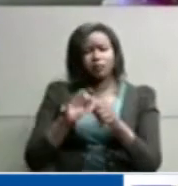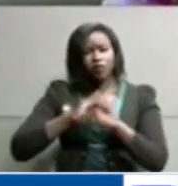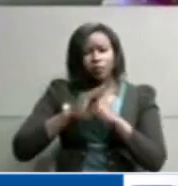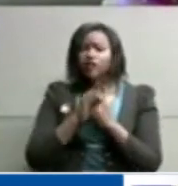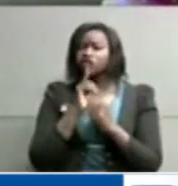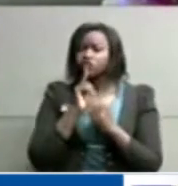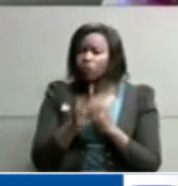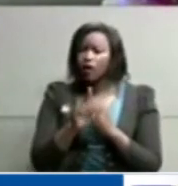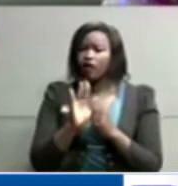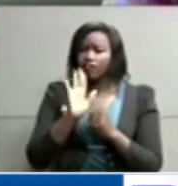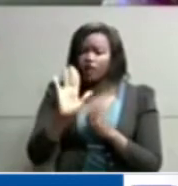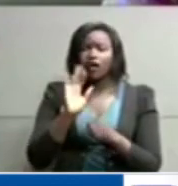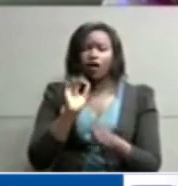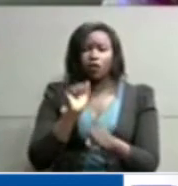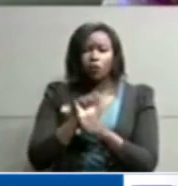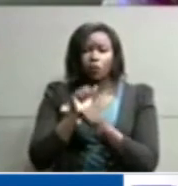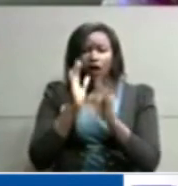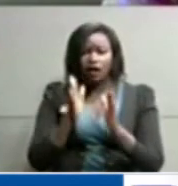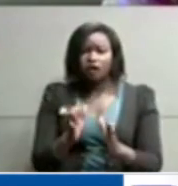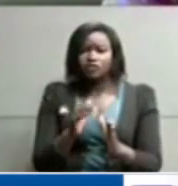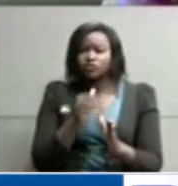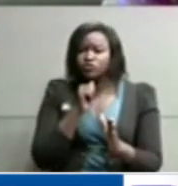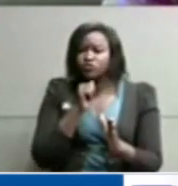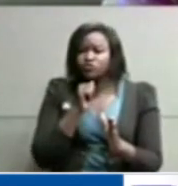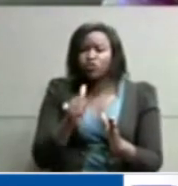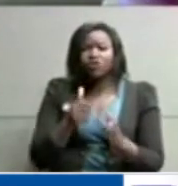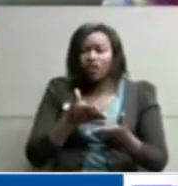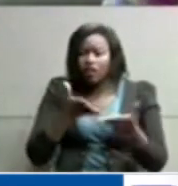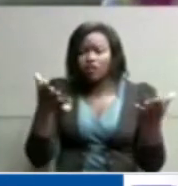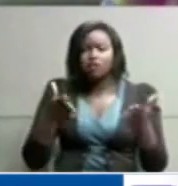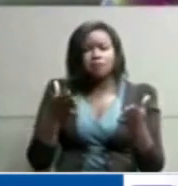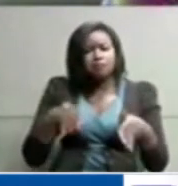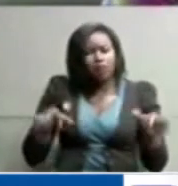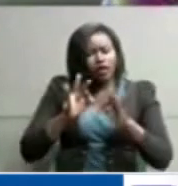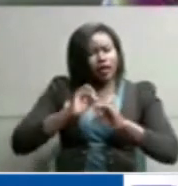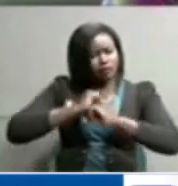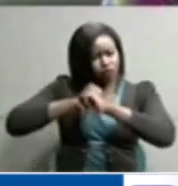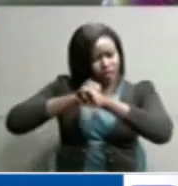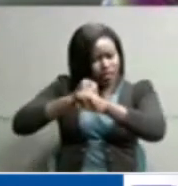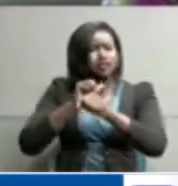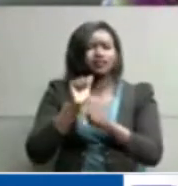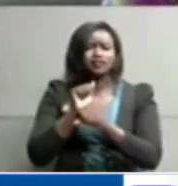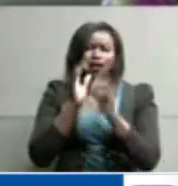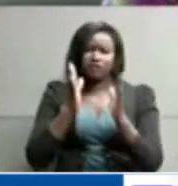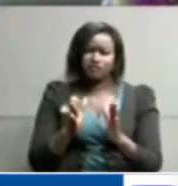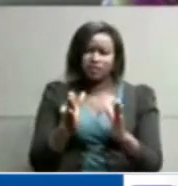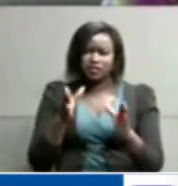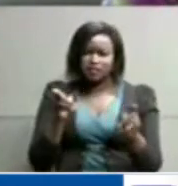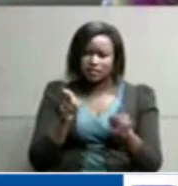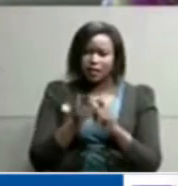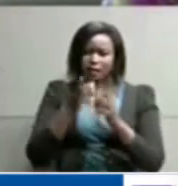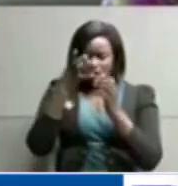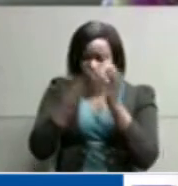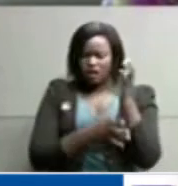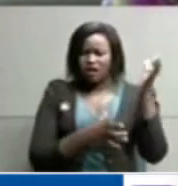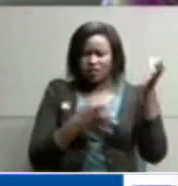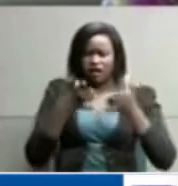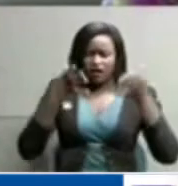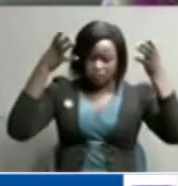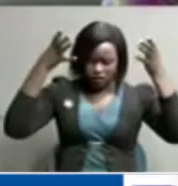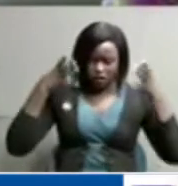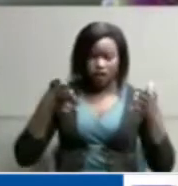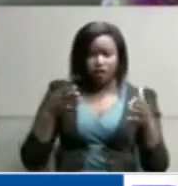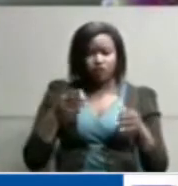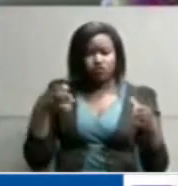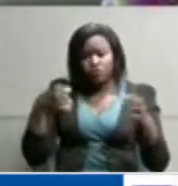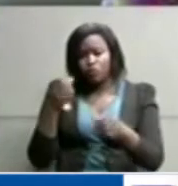their workers are not exposed. We want the hoteliers to make sure that the people who